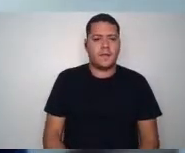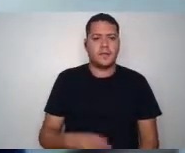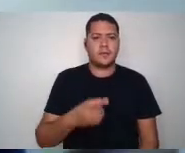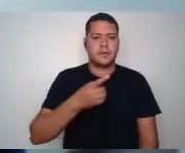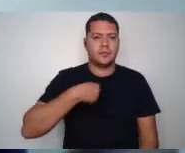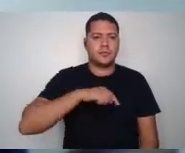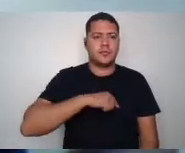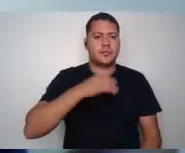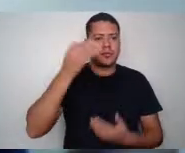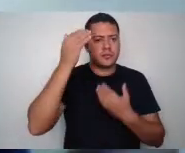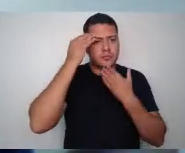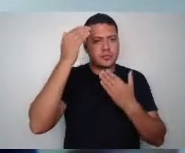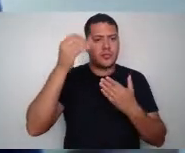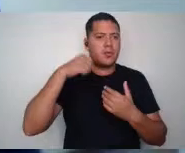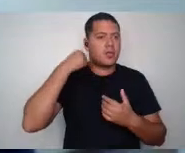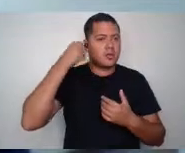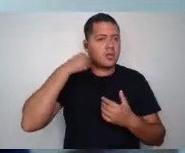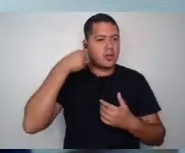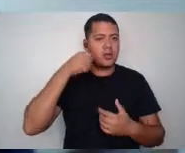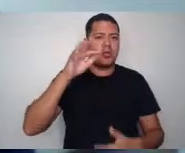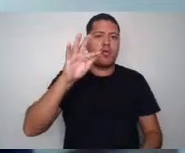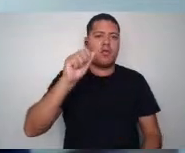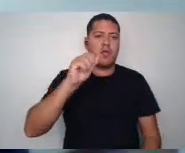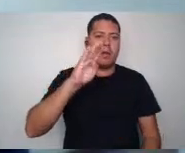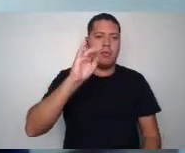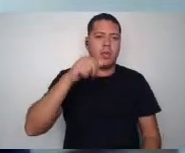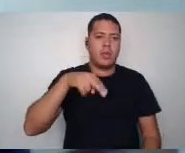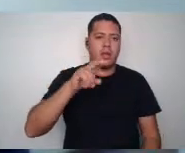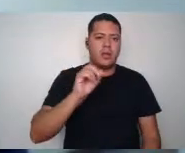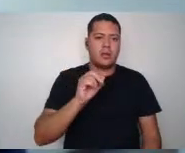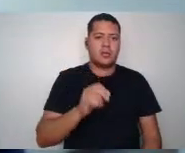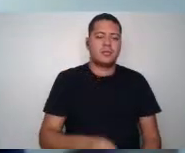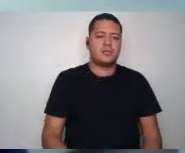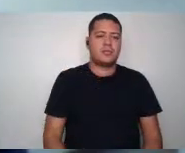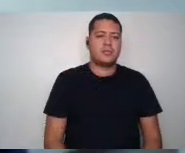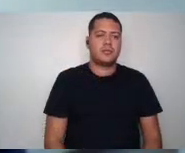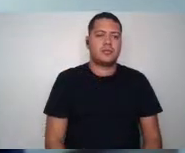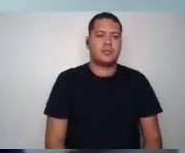Thank you, Senator. We know